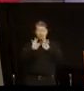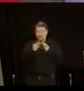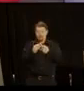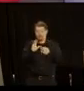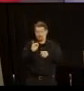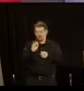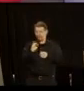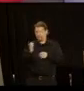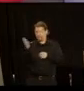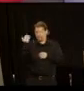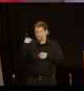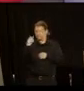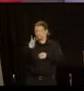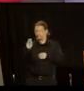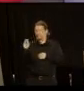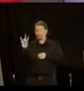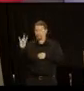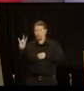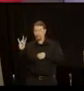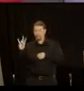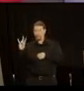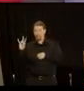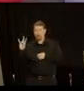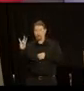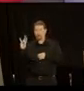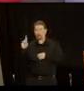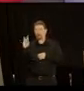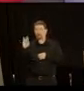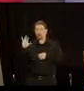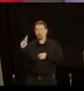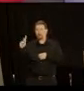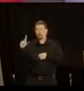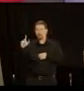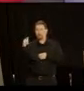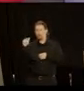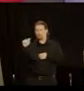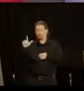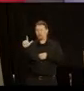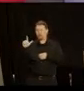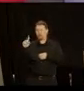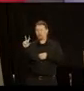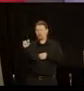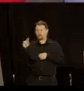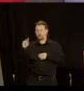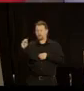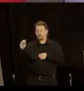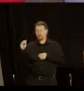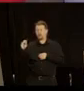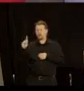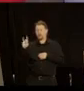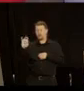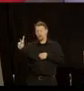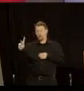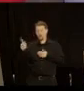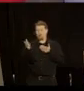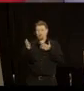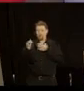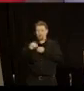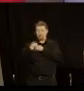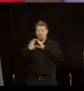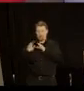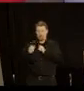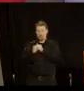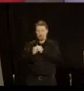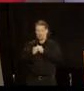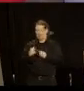in 2007 when then Rep. Galvano and Rep. Skidmore were serving in the House together. So it's a little bit of a reunion